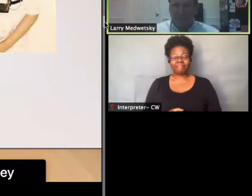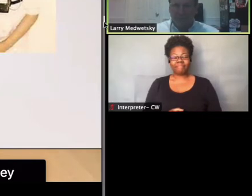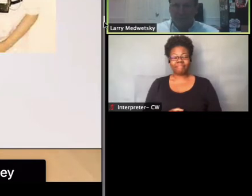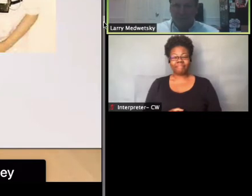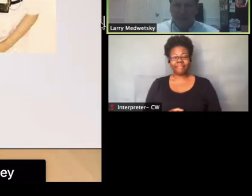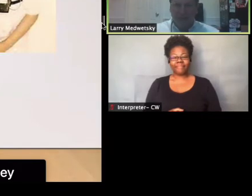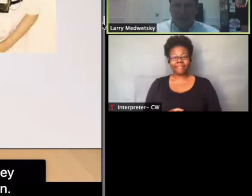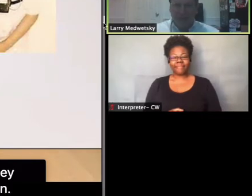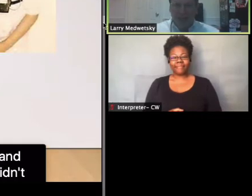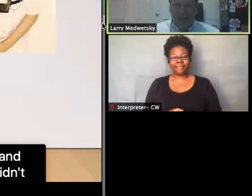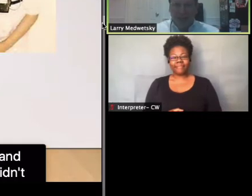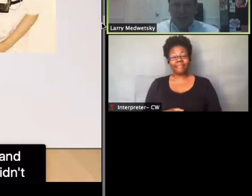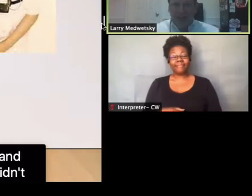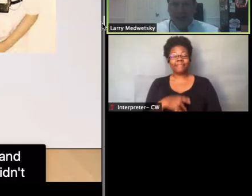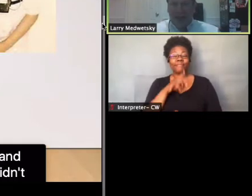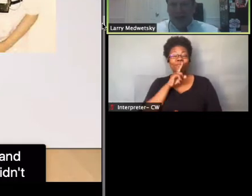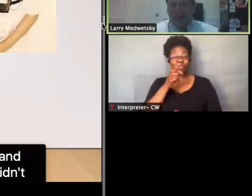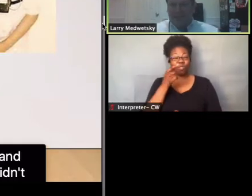phys ed.